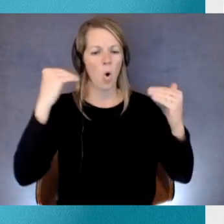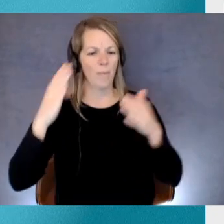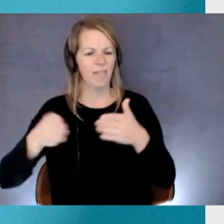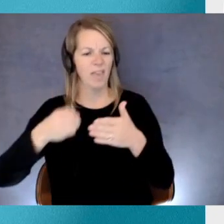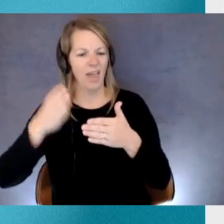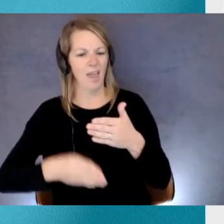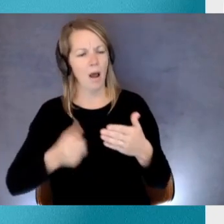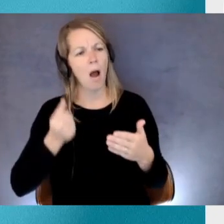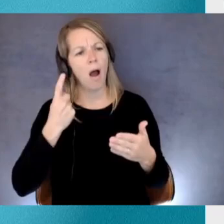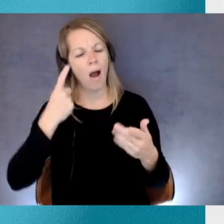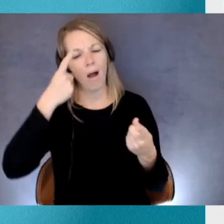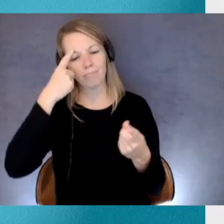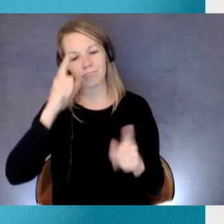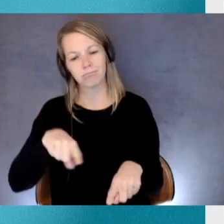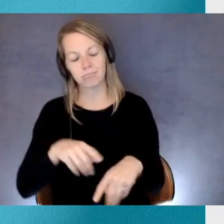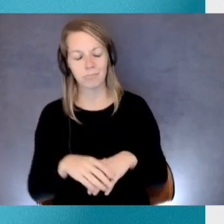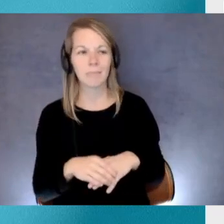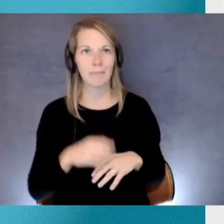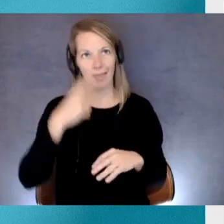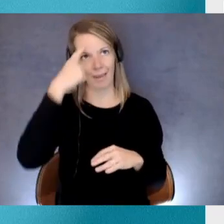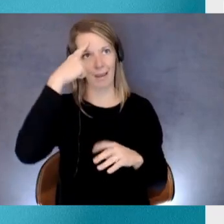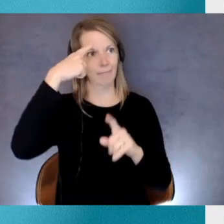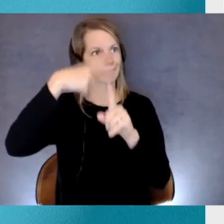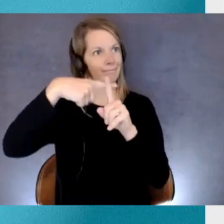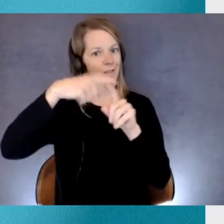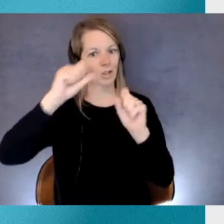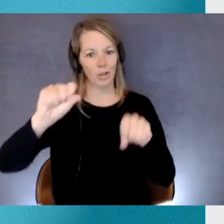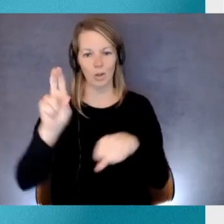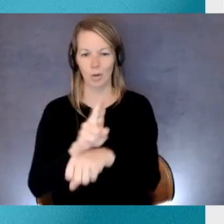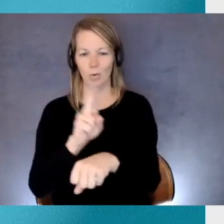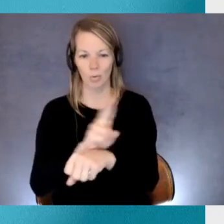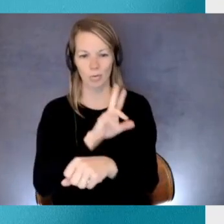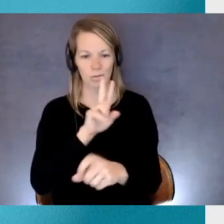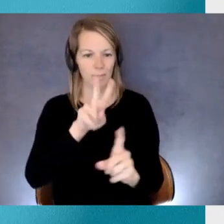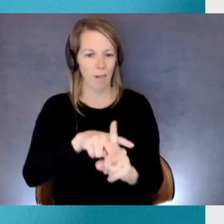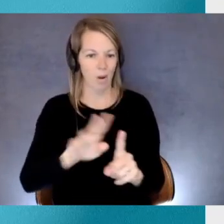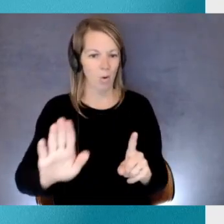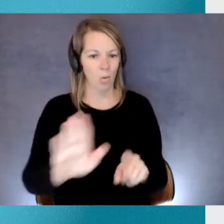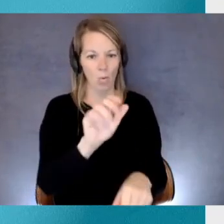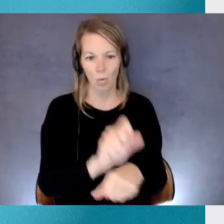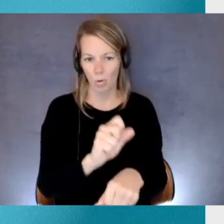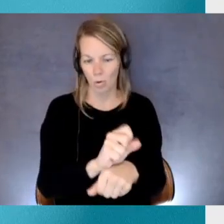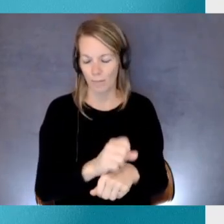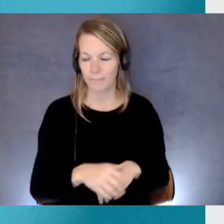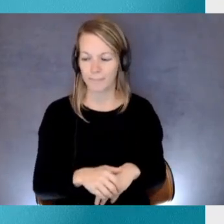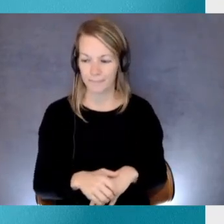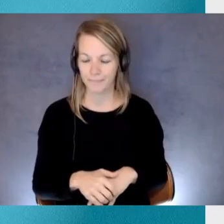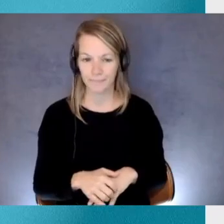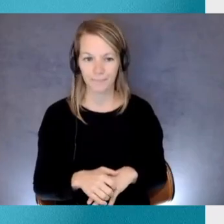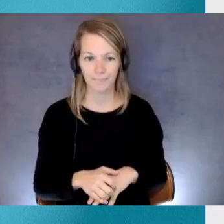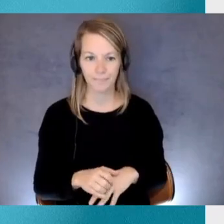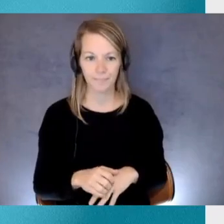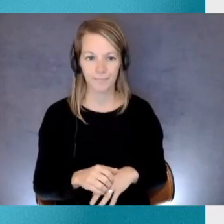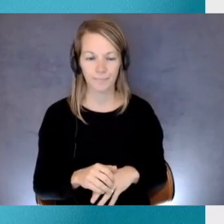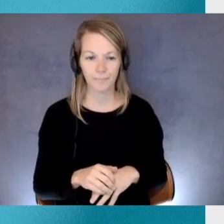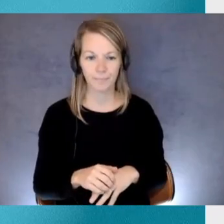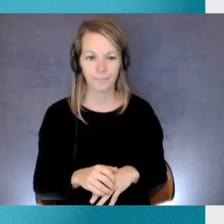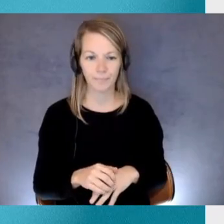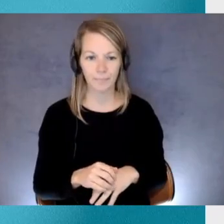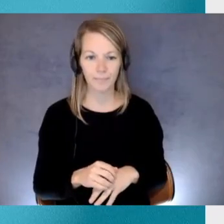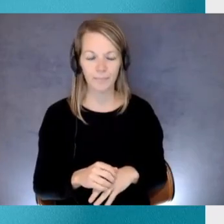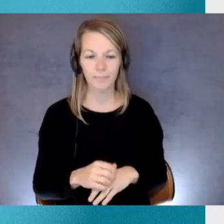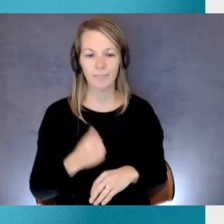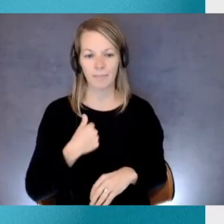of start thinking about potential for this in the work and the experiences that you're living and having. I thought I'd start with my comics